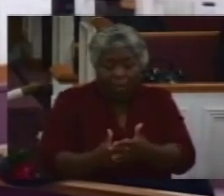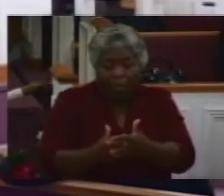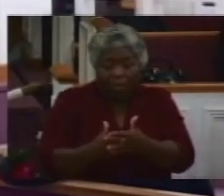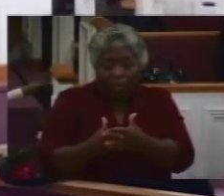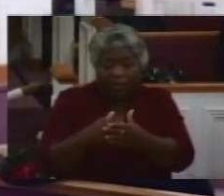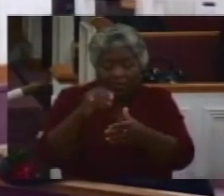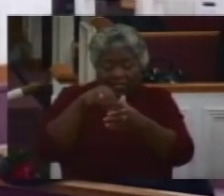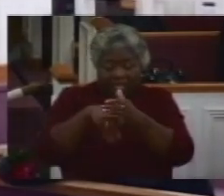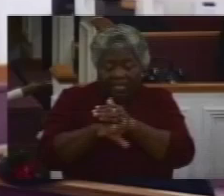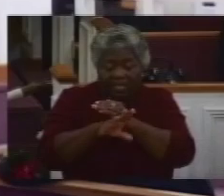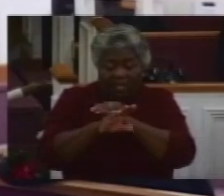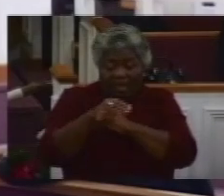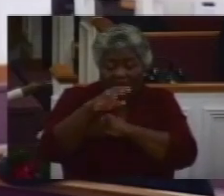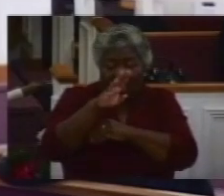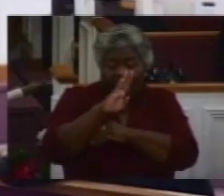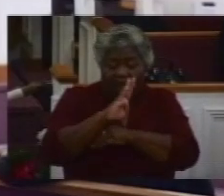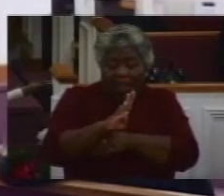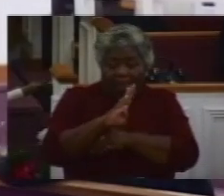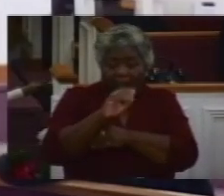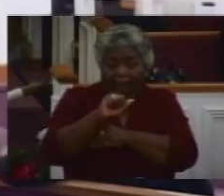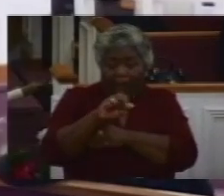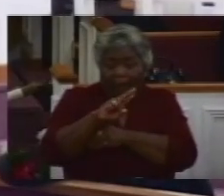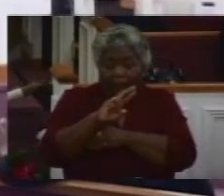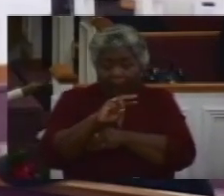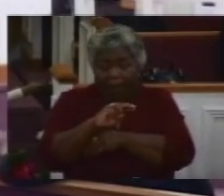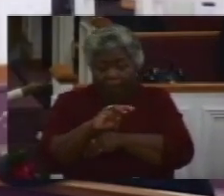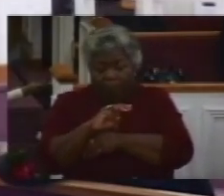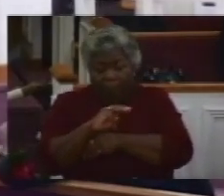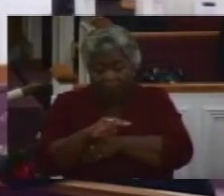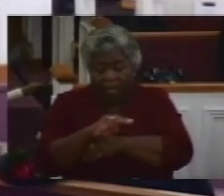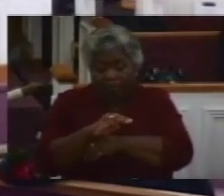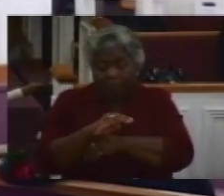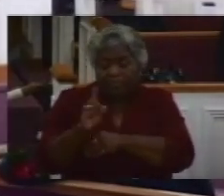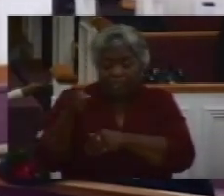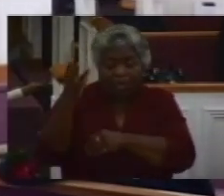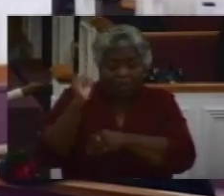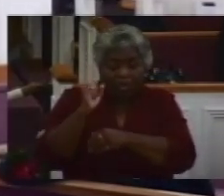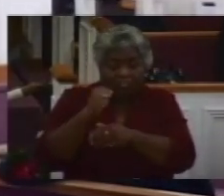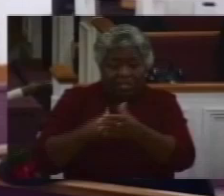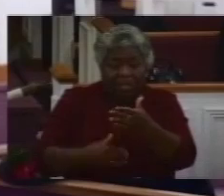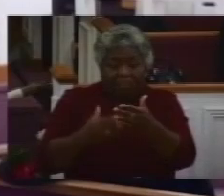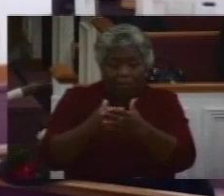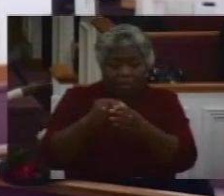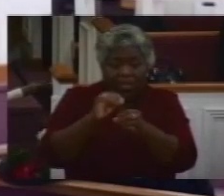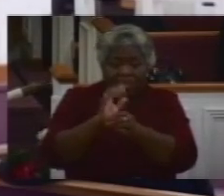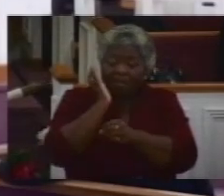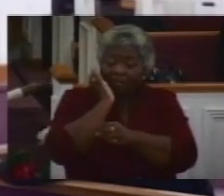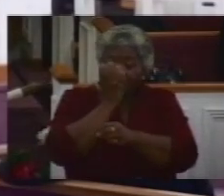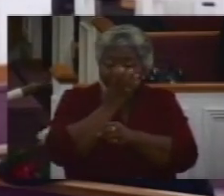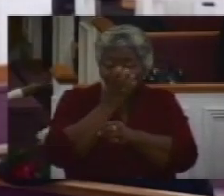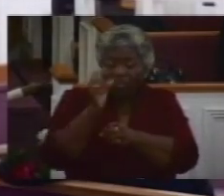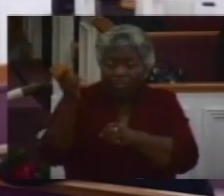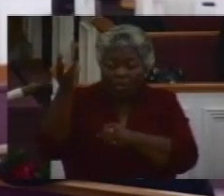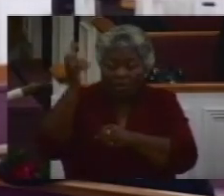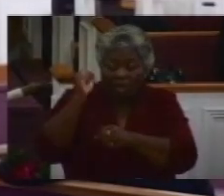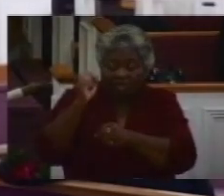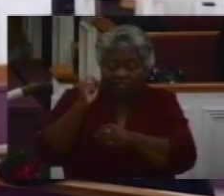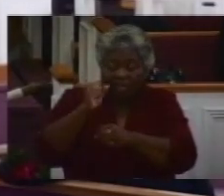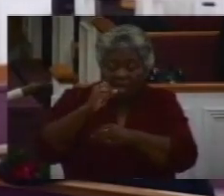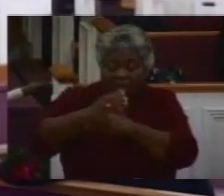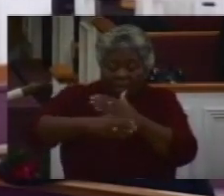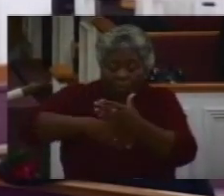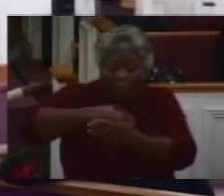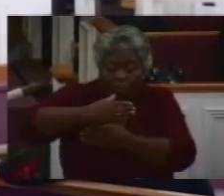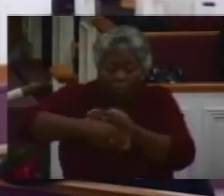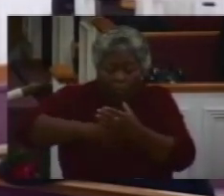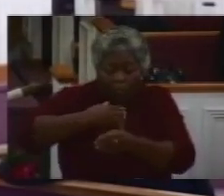in a barn. Y'all don't hear me. He was born in a manger, and he was